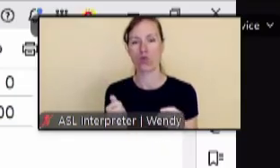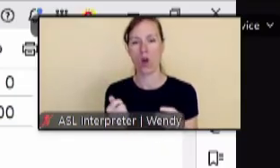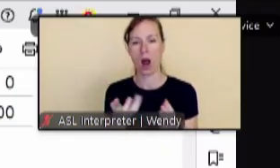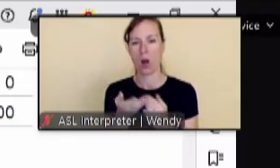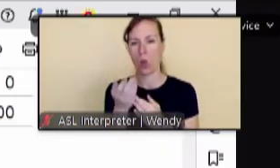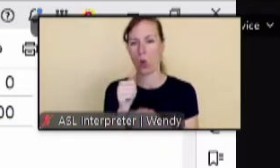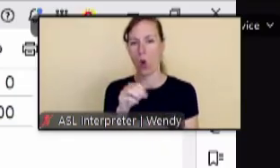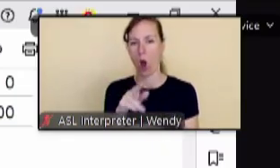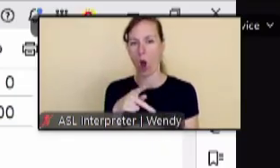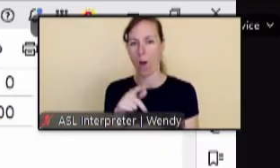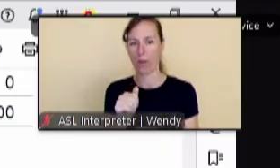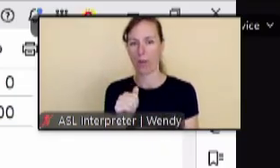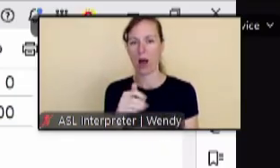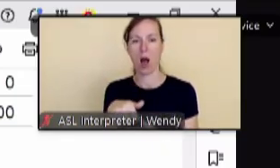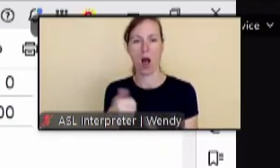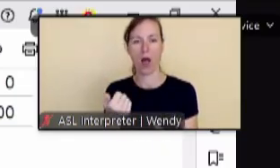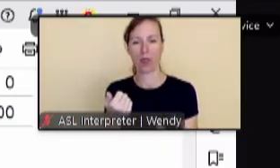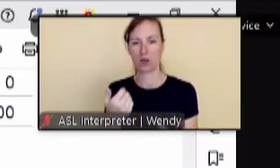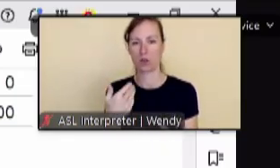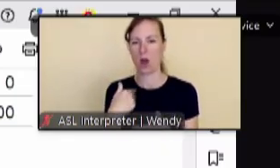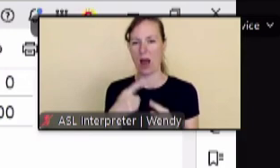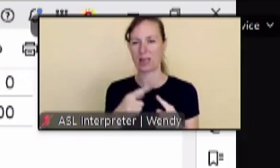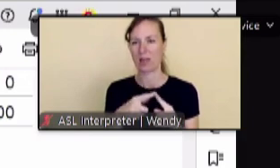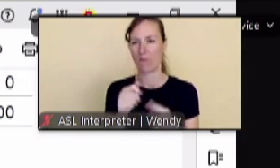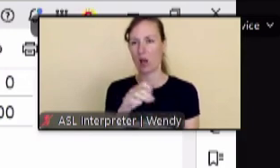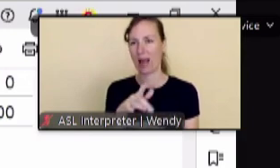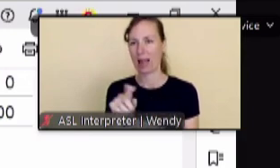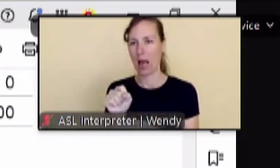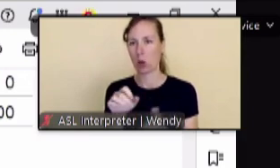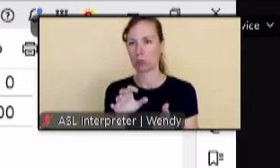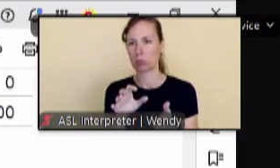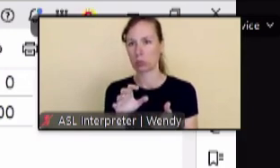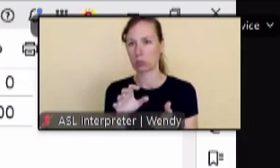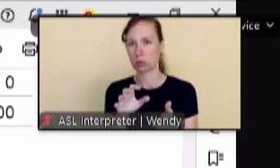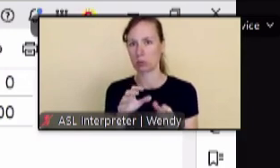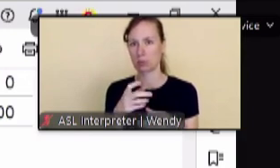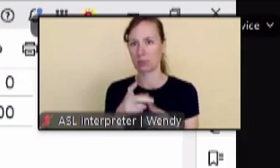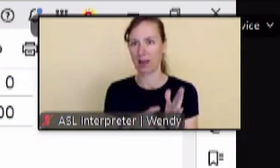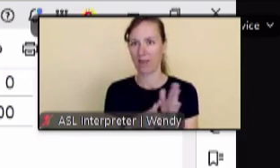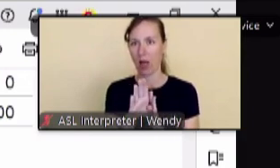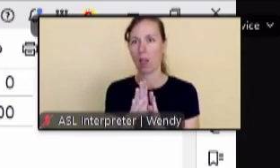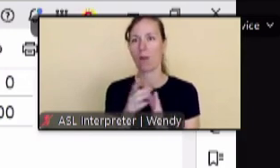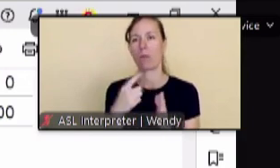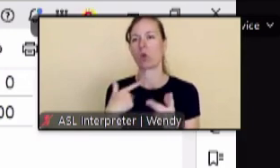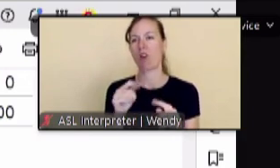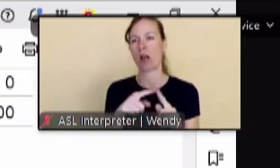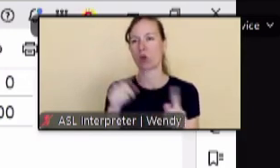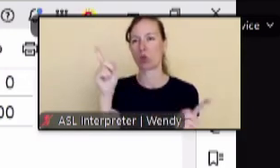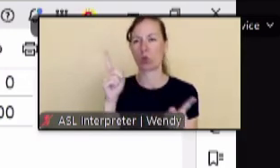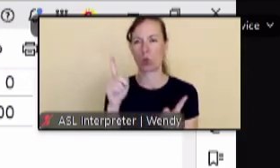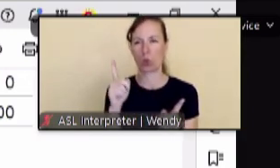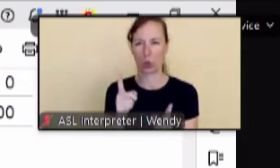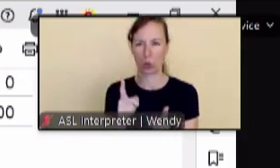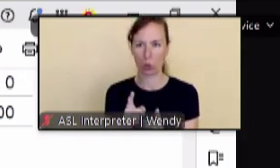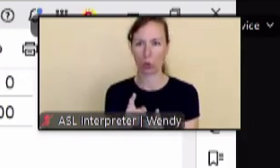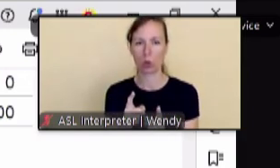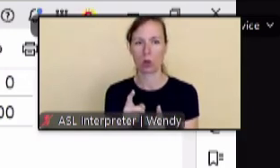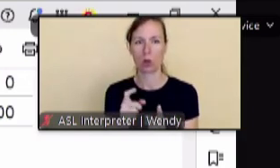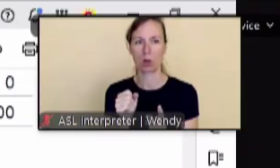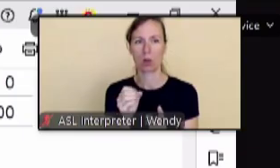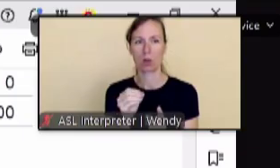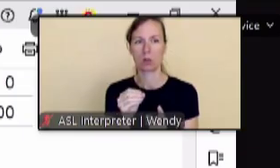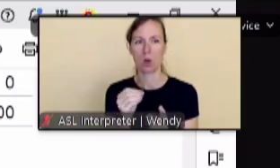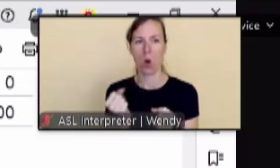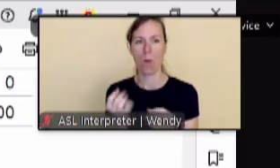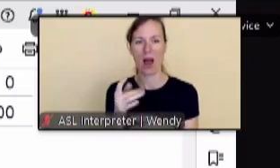created. We're trying to narrow those accounts down. And so many of these accounts, like the that are in the ARPA